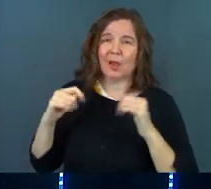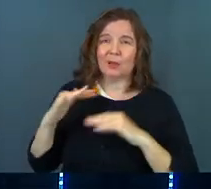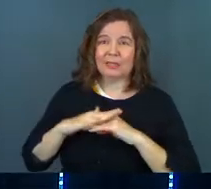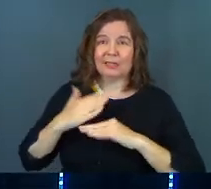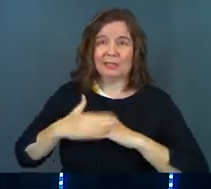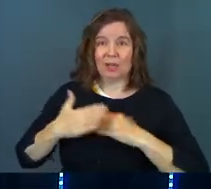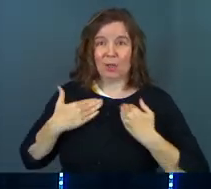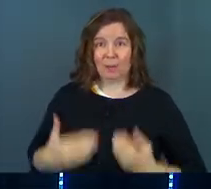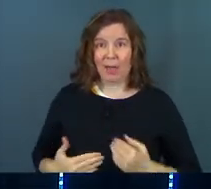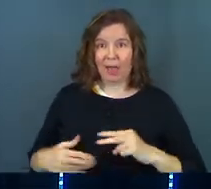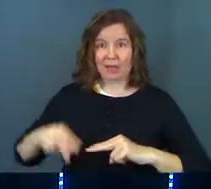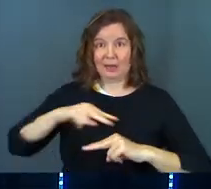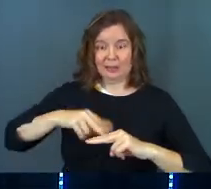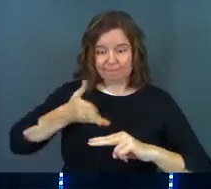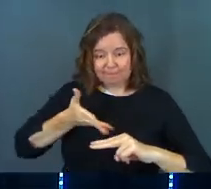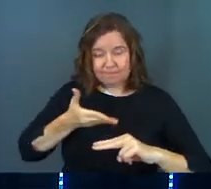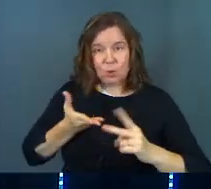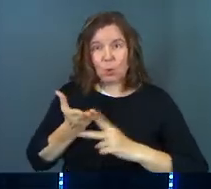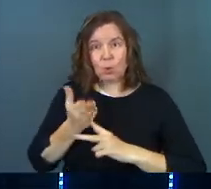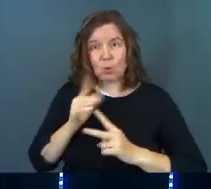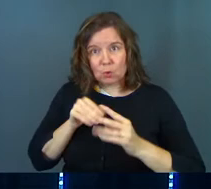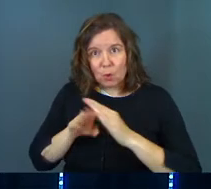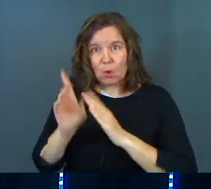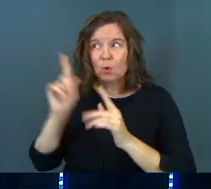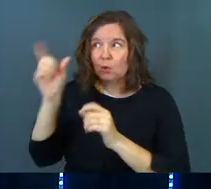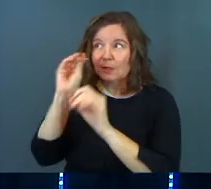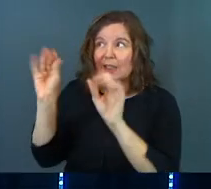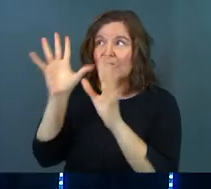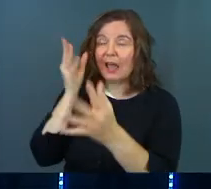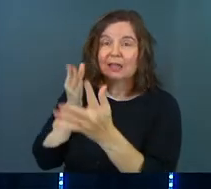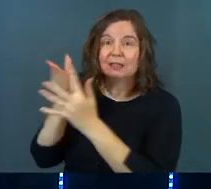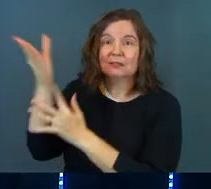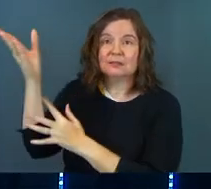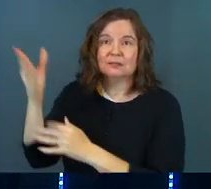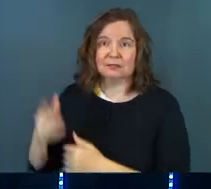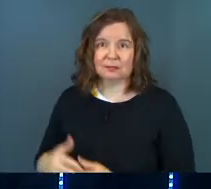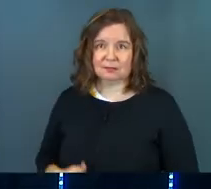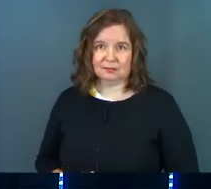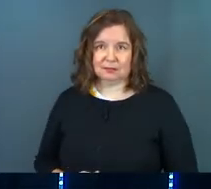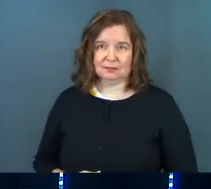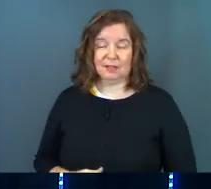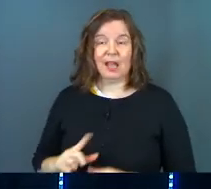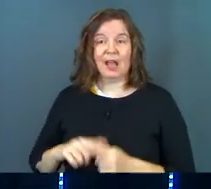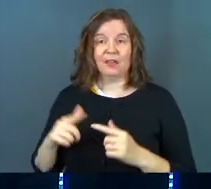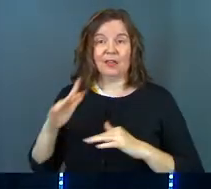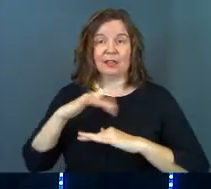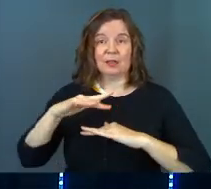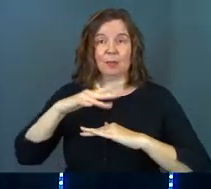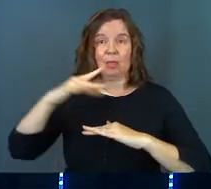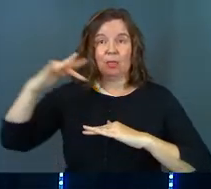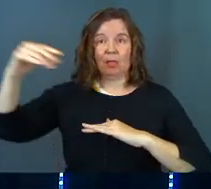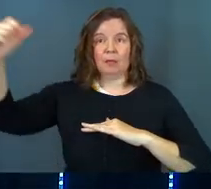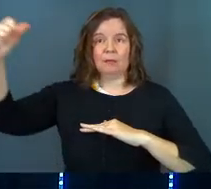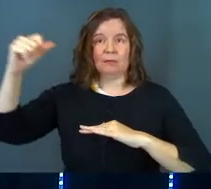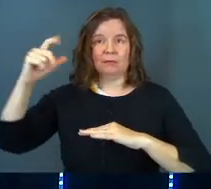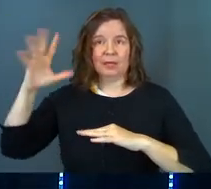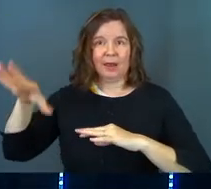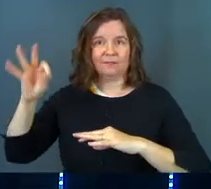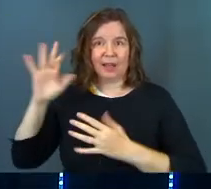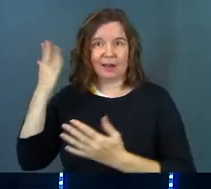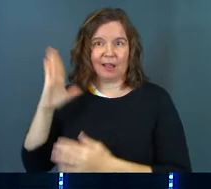the body to signal it. It's like, go through the tunnel, go to the light. And then the spirit would go and find